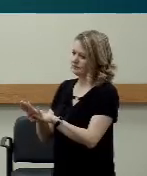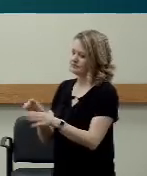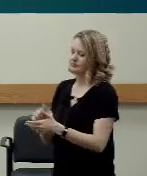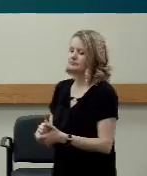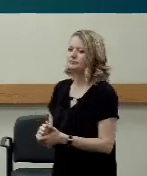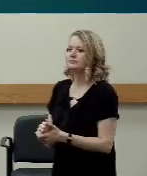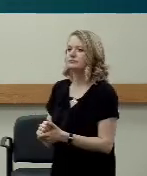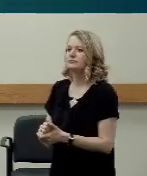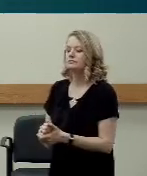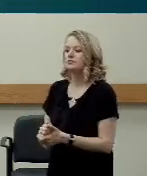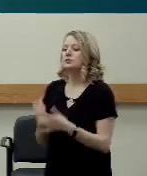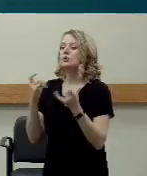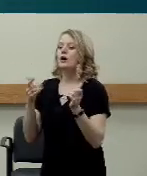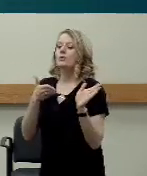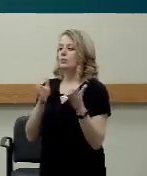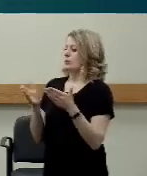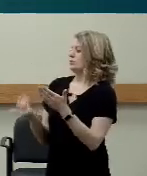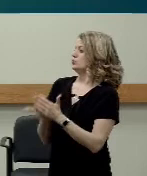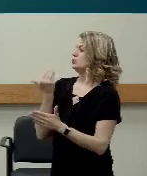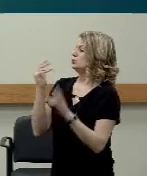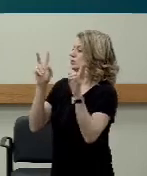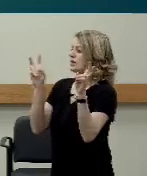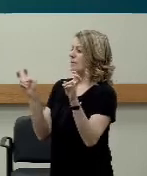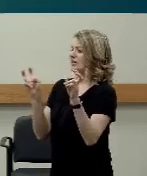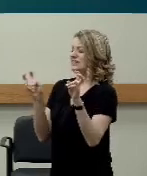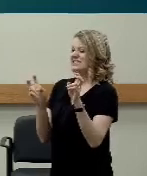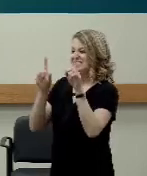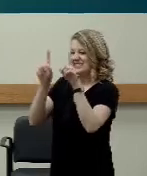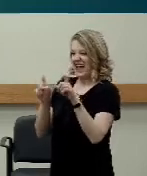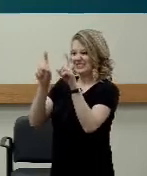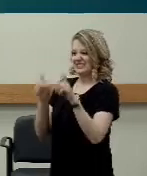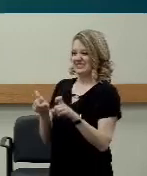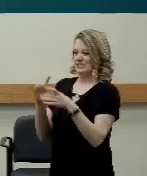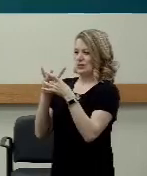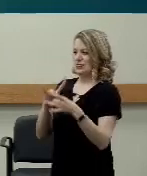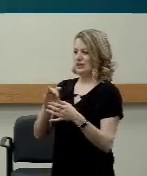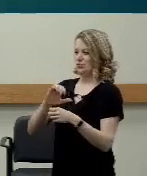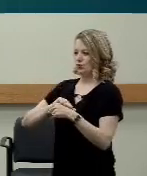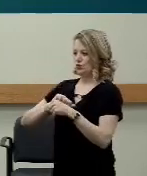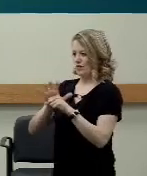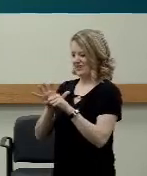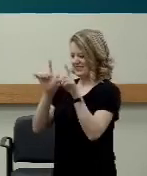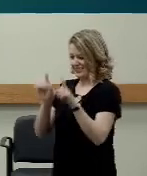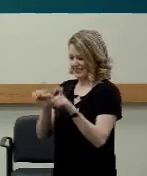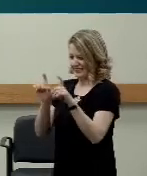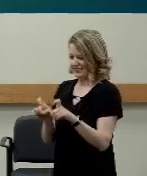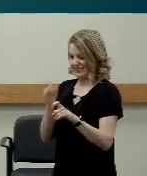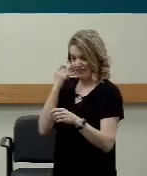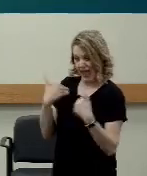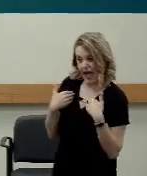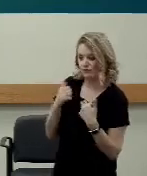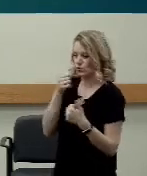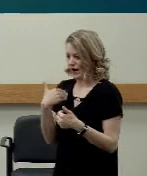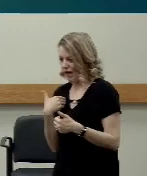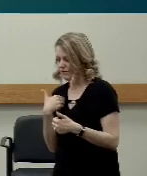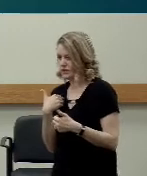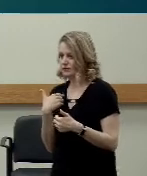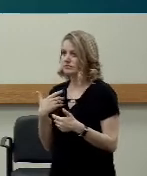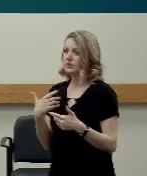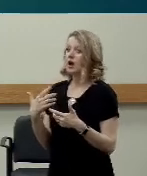Now, to switch topics onto COVID-19 testing. This is a big topic in the community. On average, in